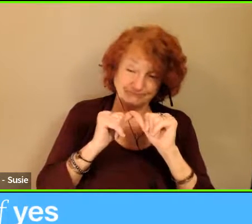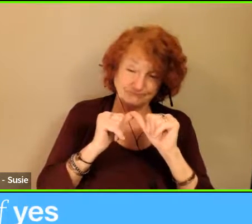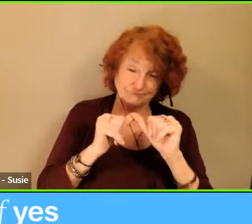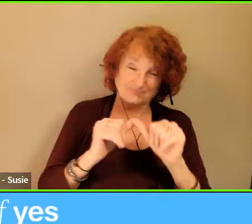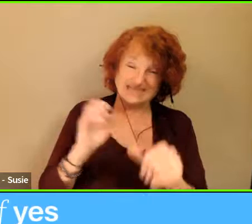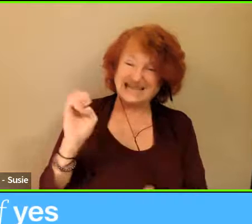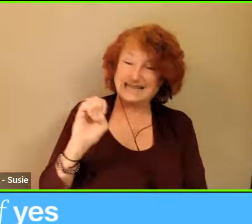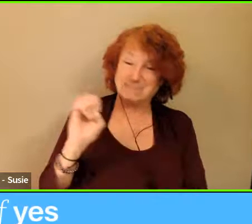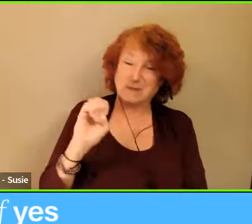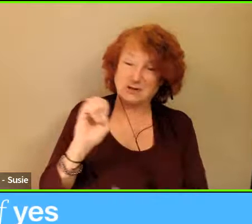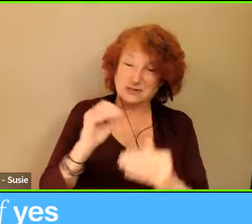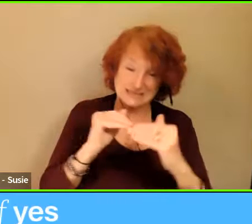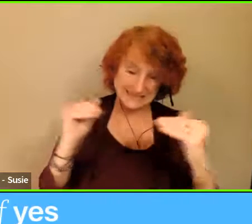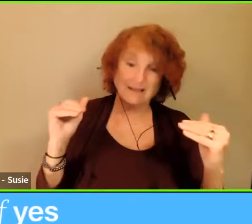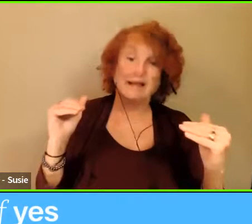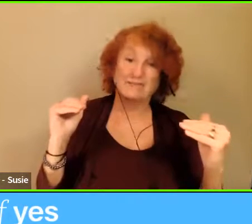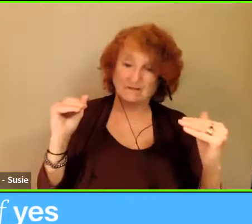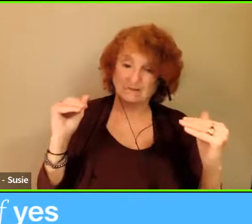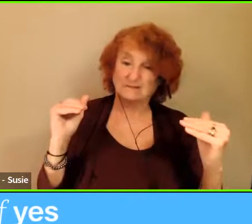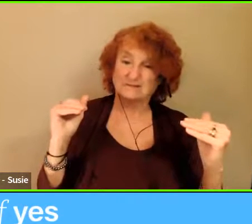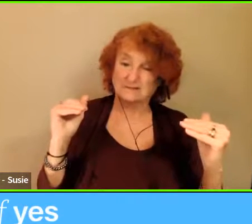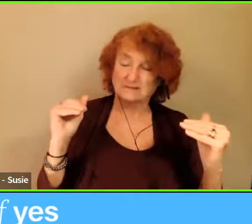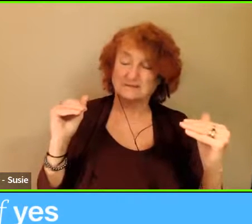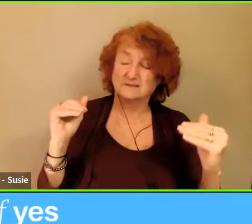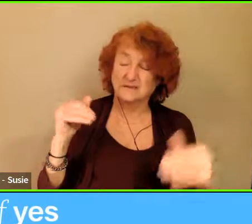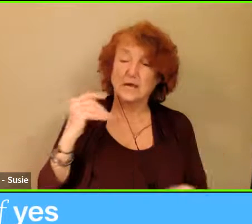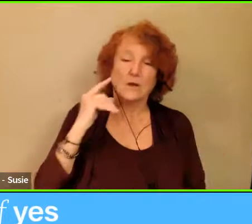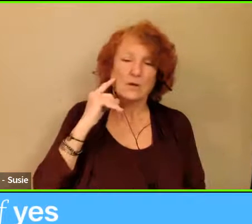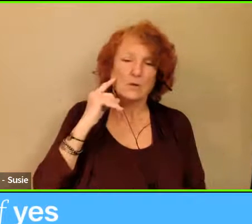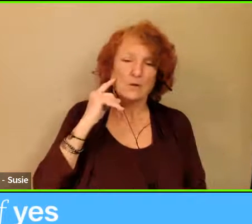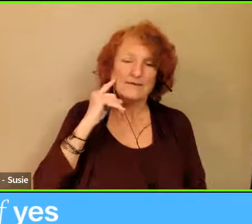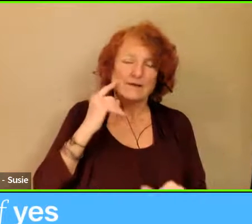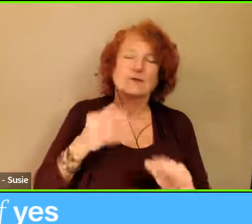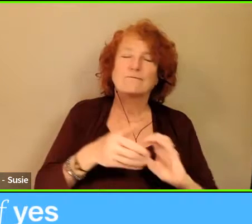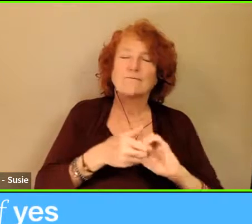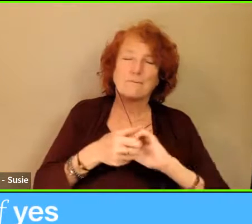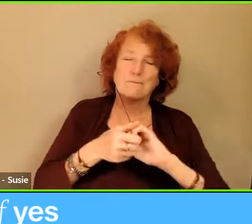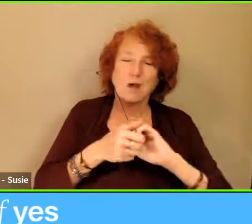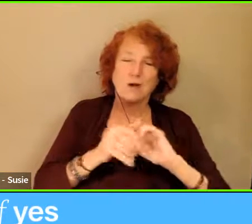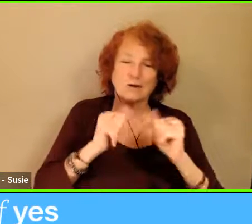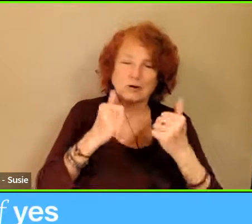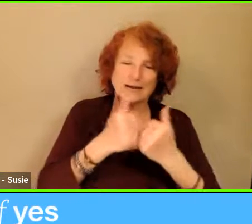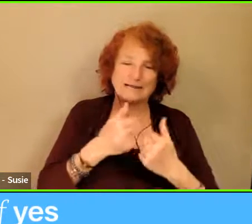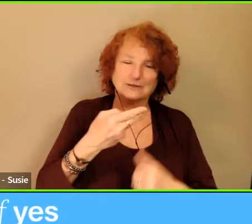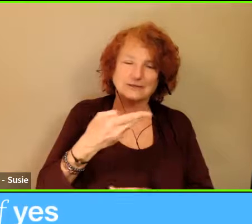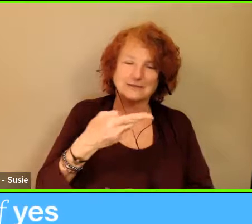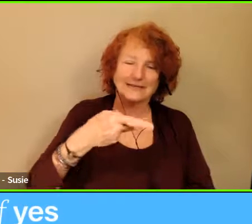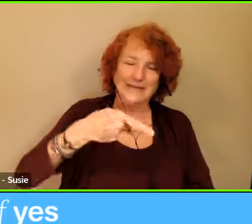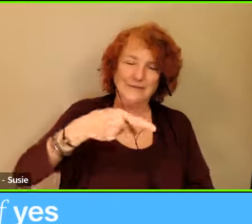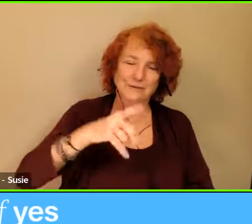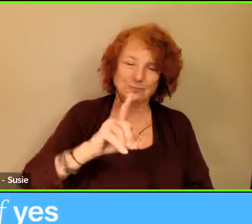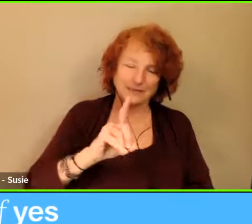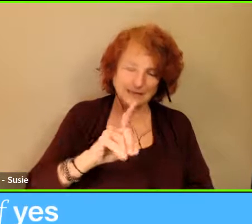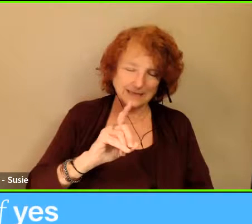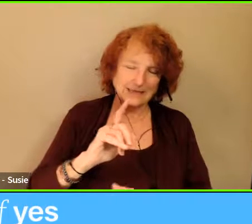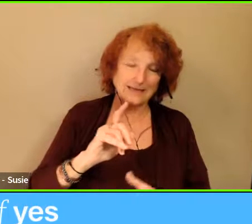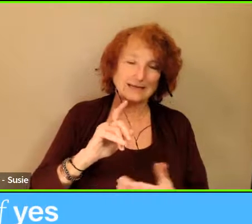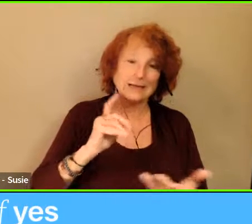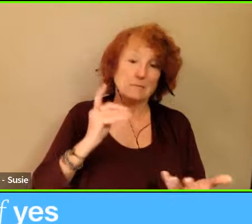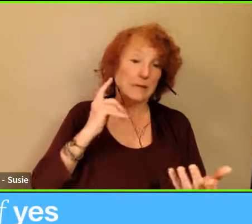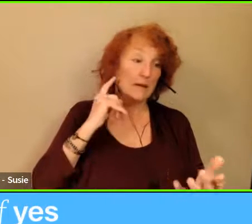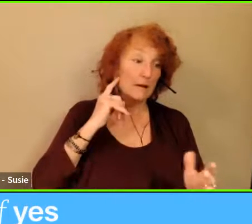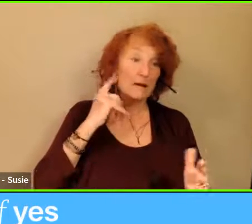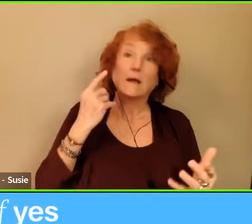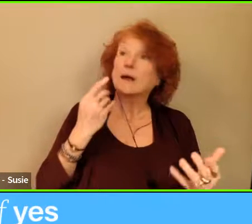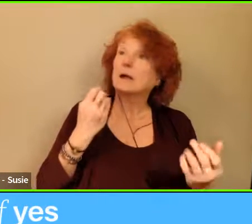emergency levels. We've heard from our partner agency at HPD that, contrary to what you might hear, there are not